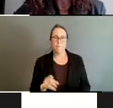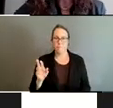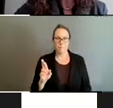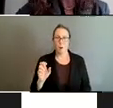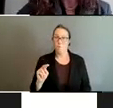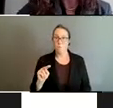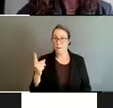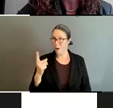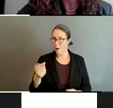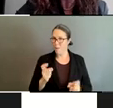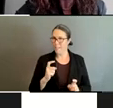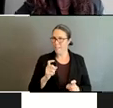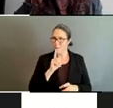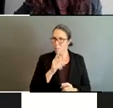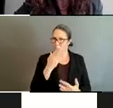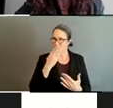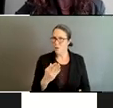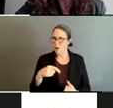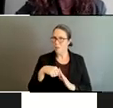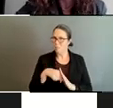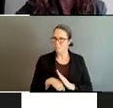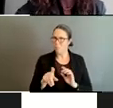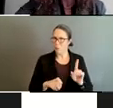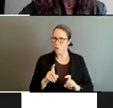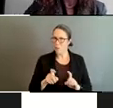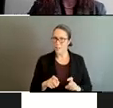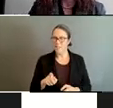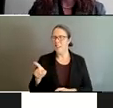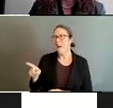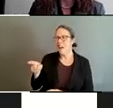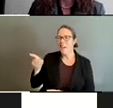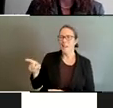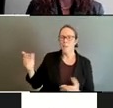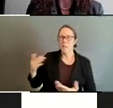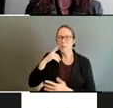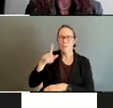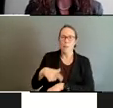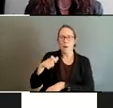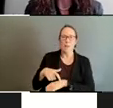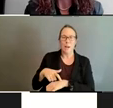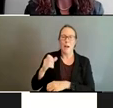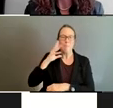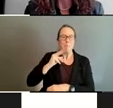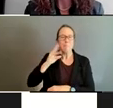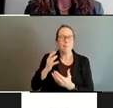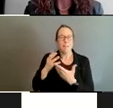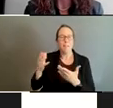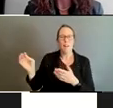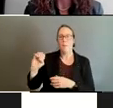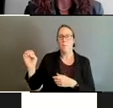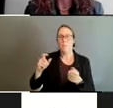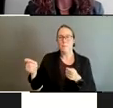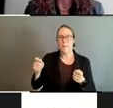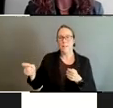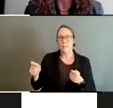me like the super hard questions. He's been around a long time. He's been through lots of emergency management stuff too. I already know the